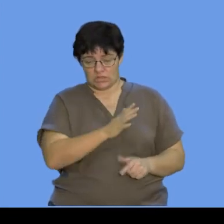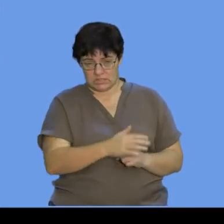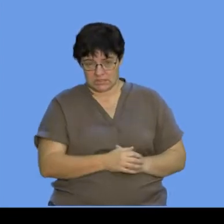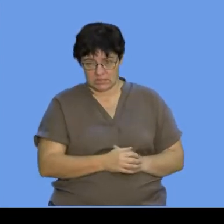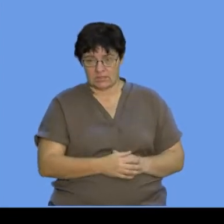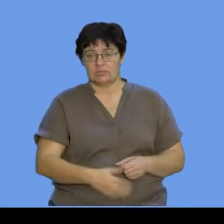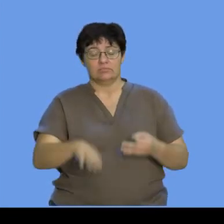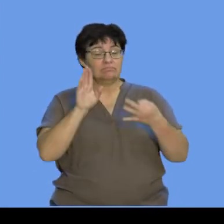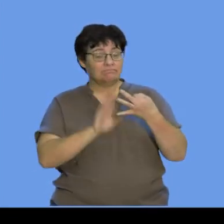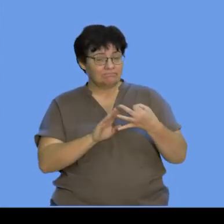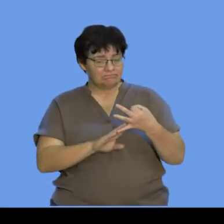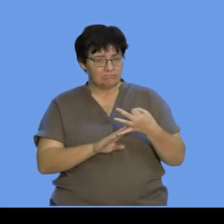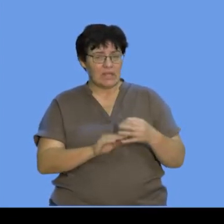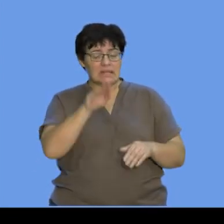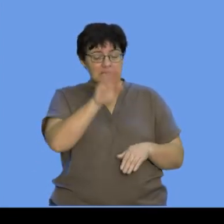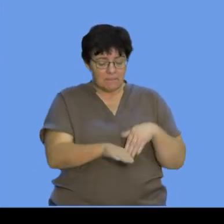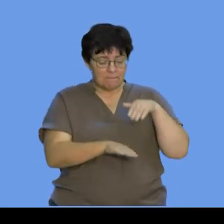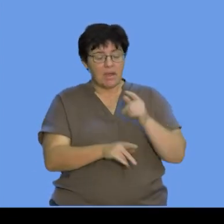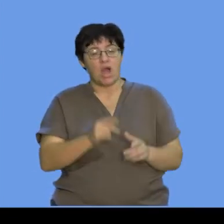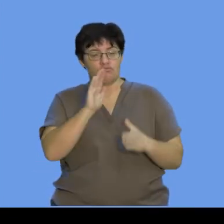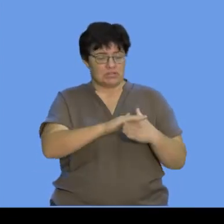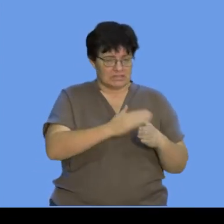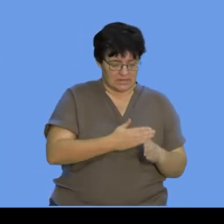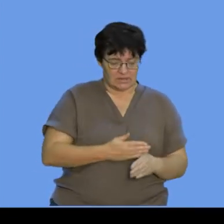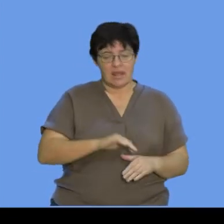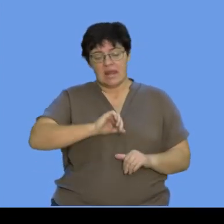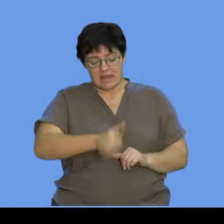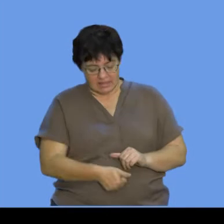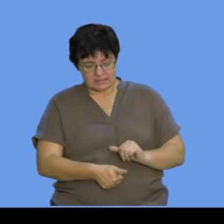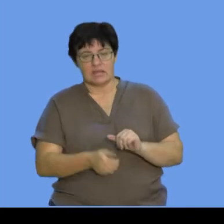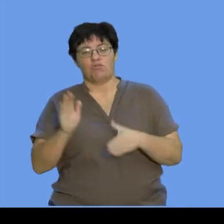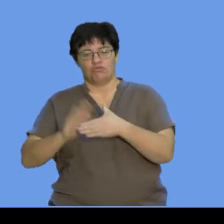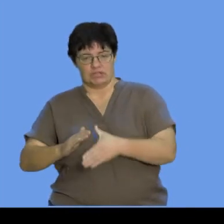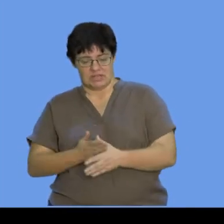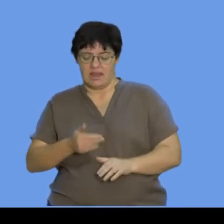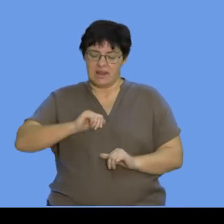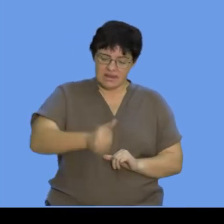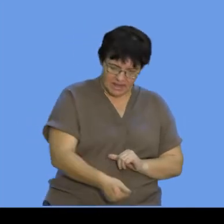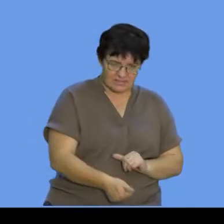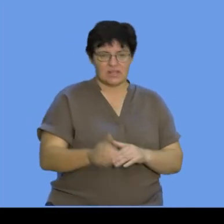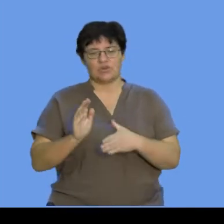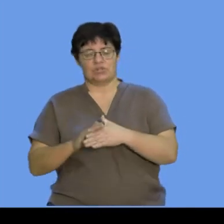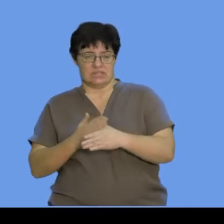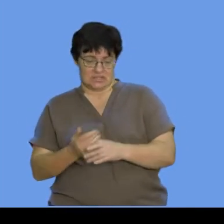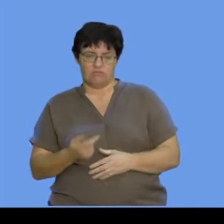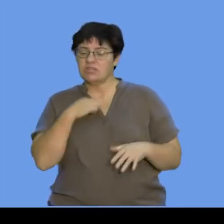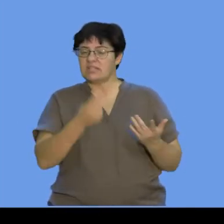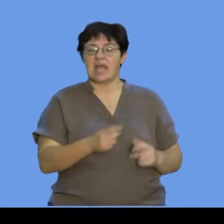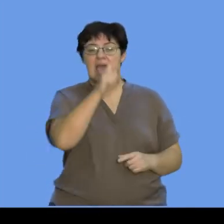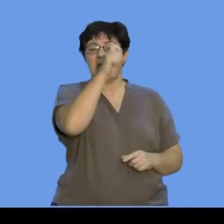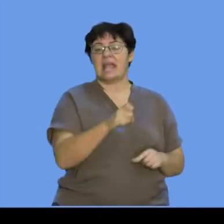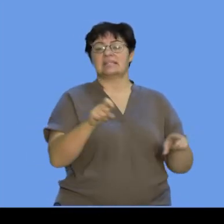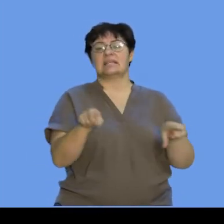you always give a reason for each step unless you are adding things. So for example, if you said x